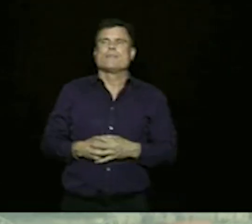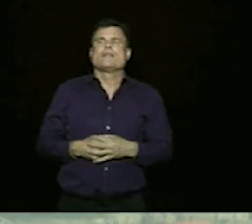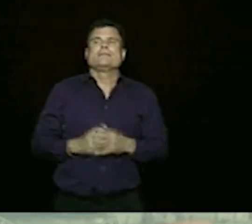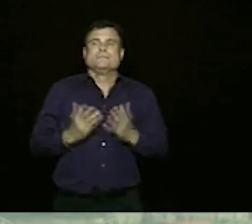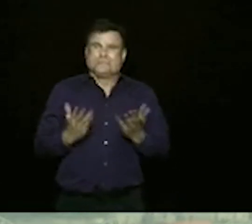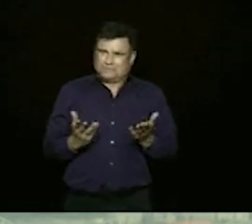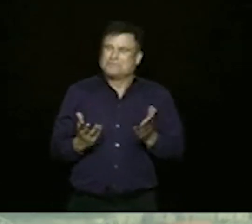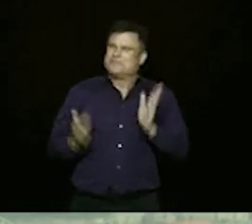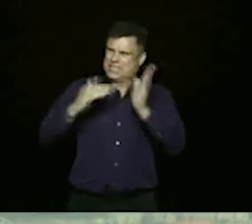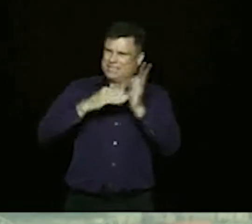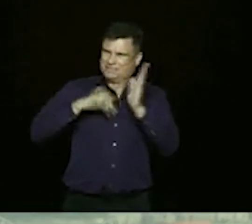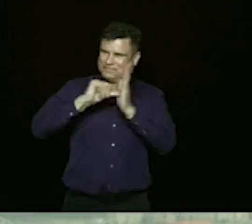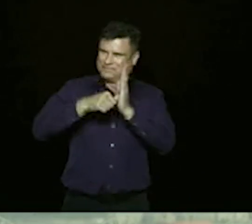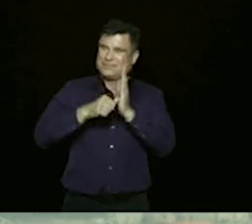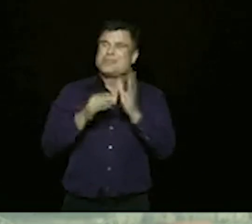so it's